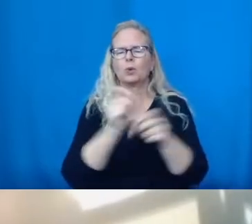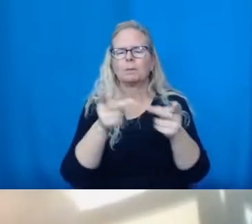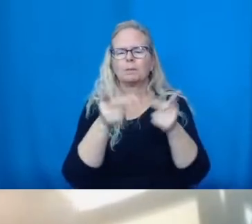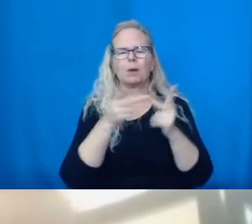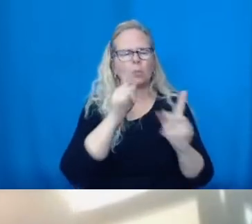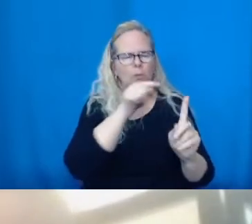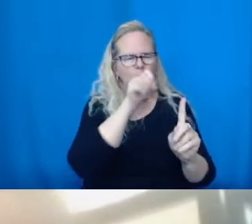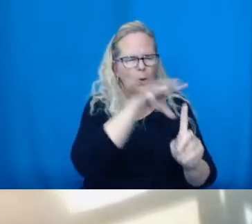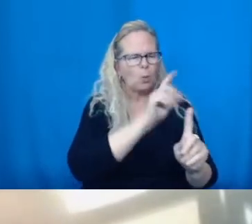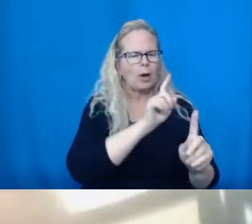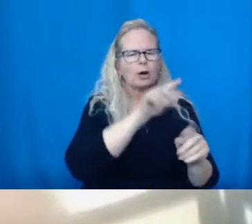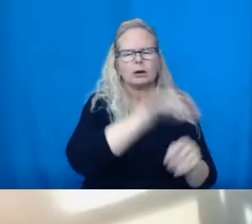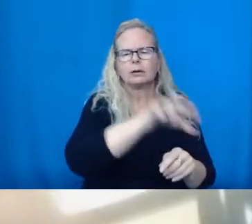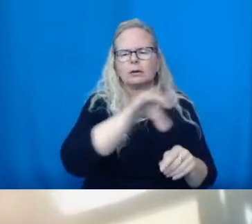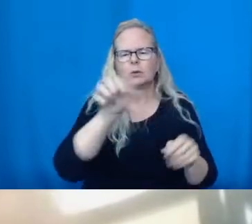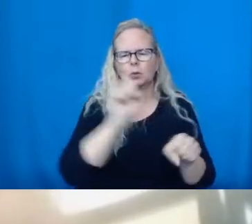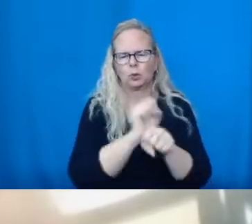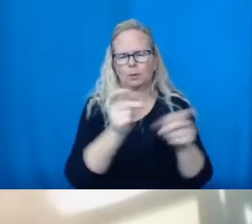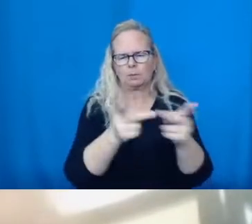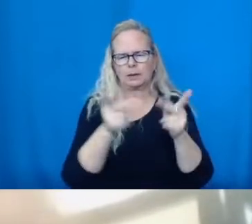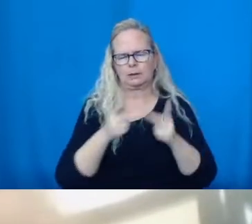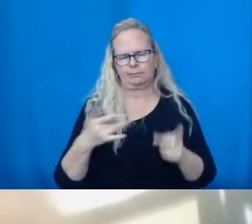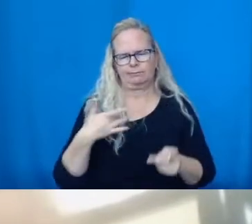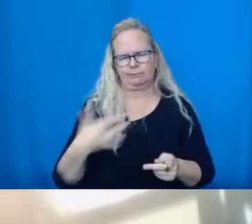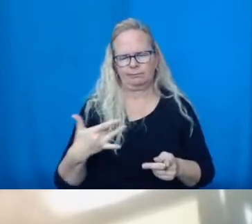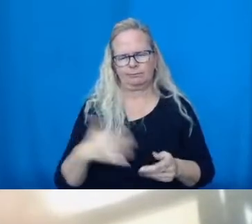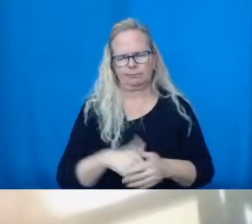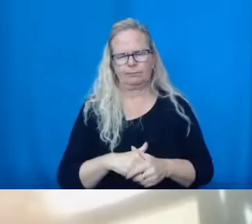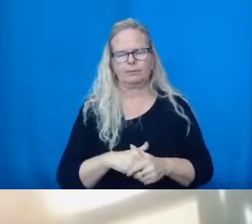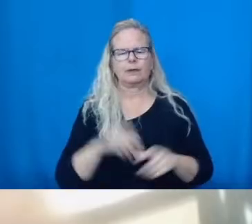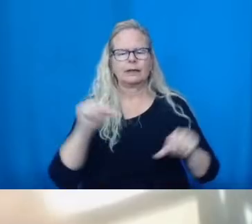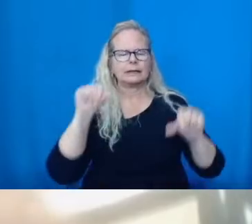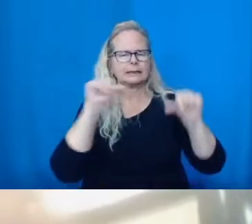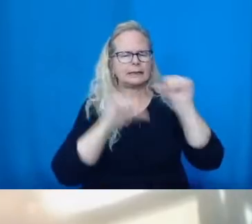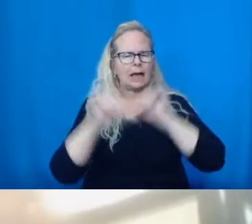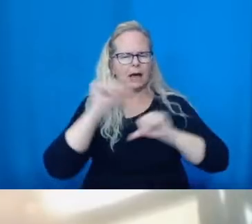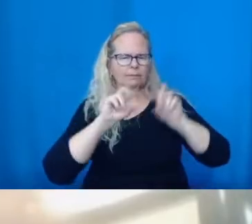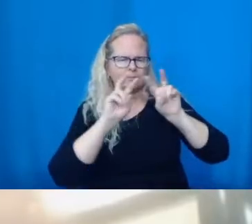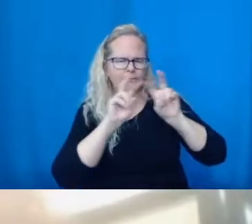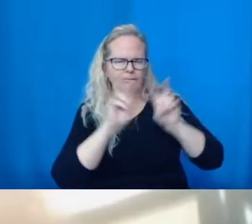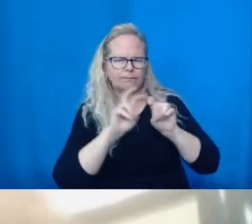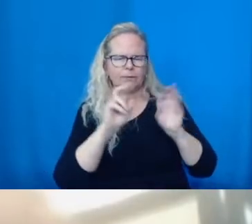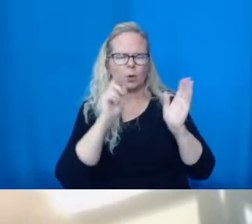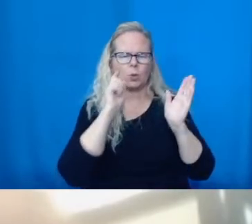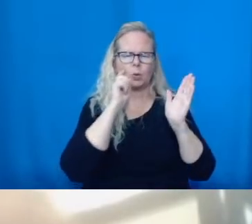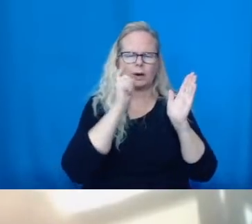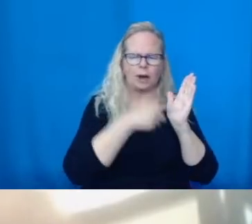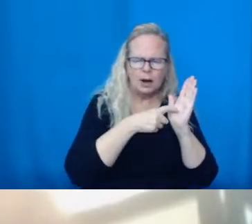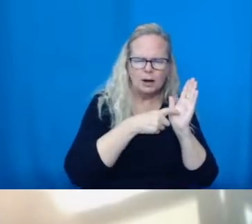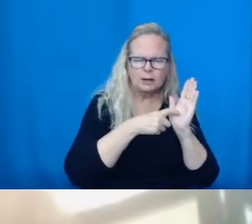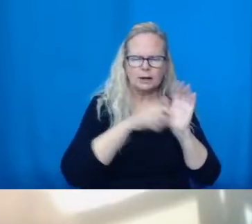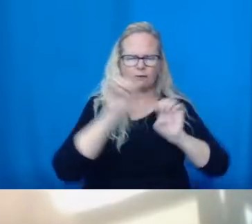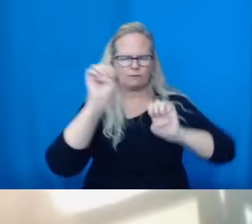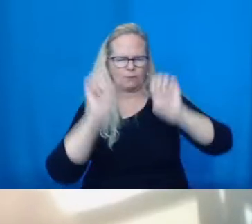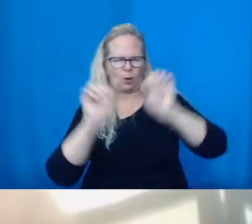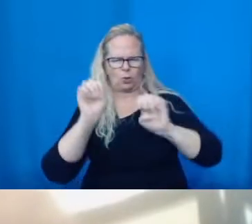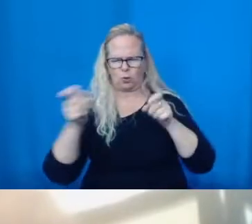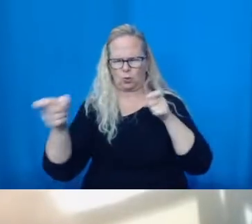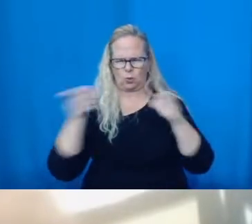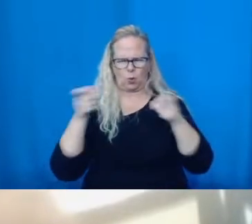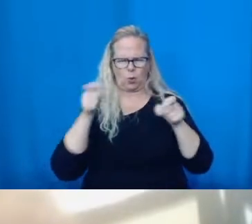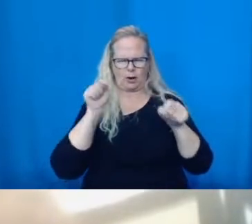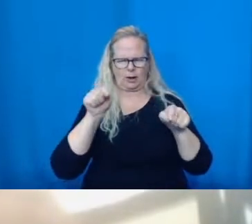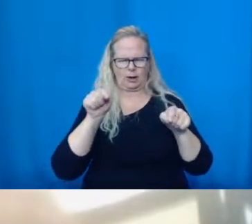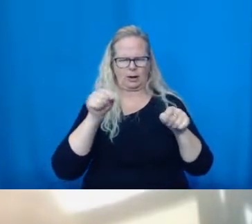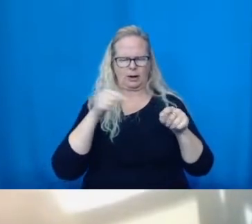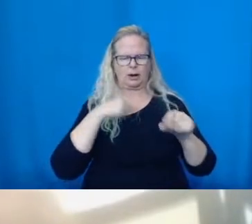recognition, evaluation, control is really it's part of what we do. So we look at exposures to hazards